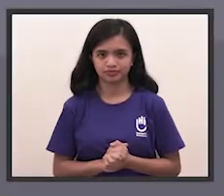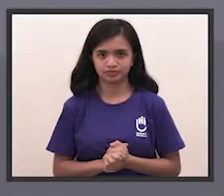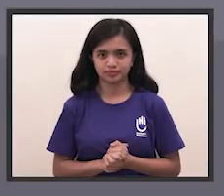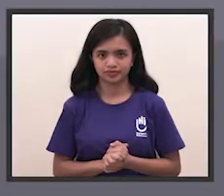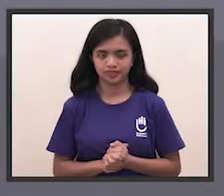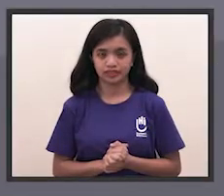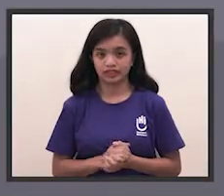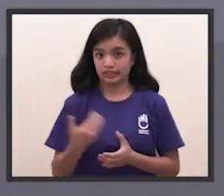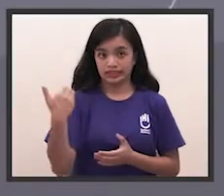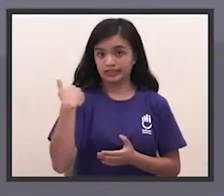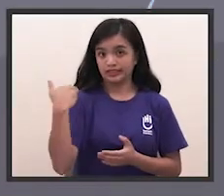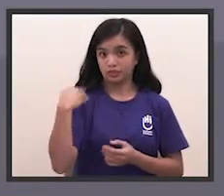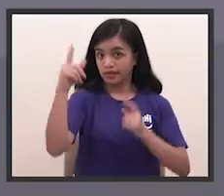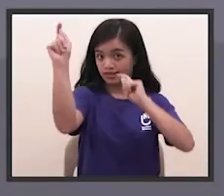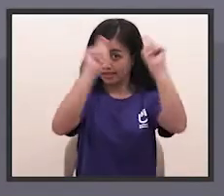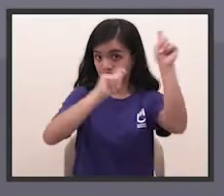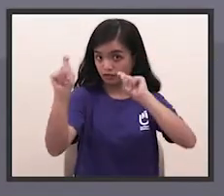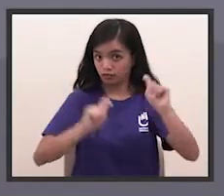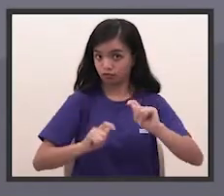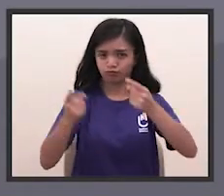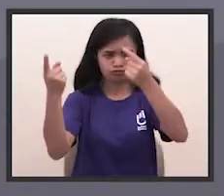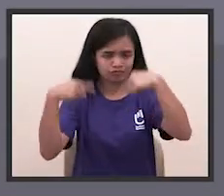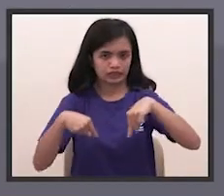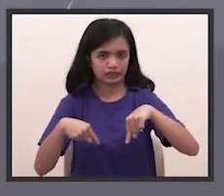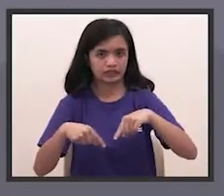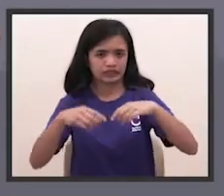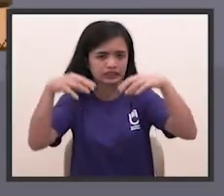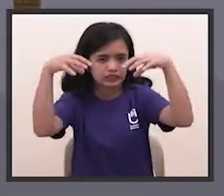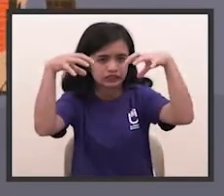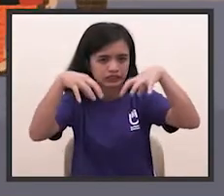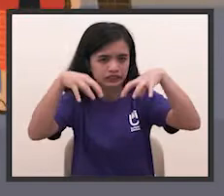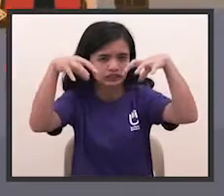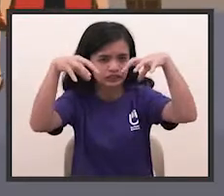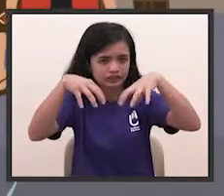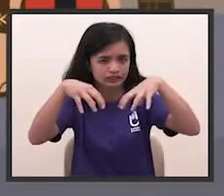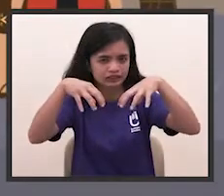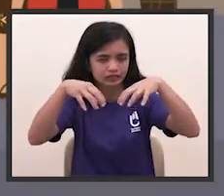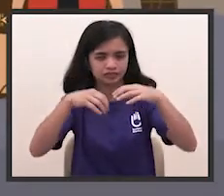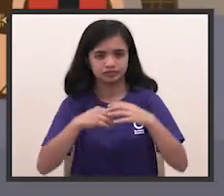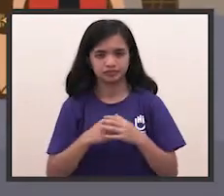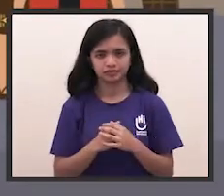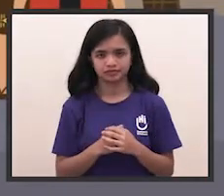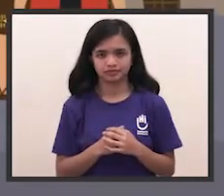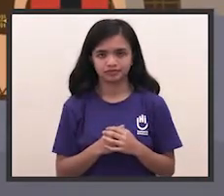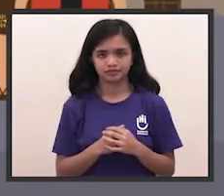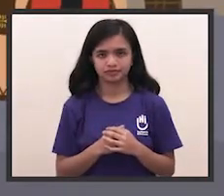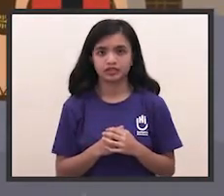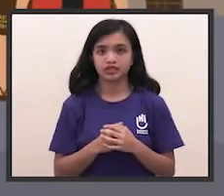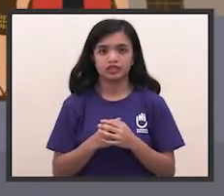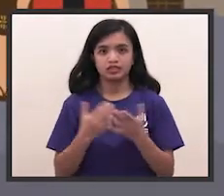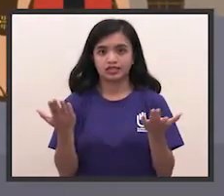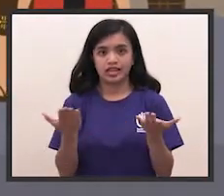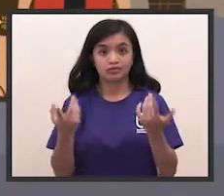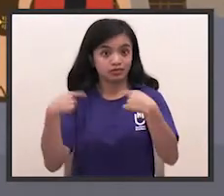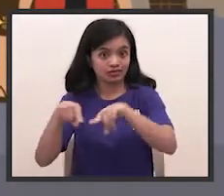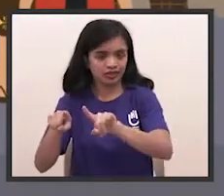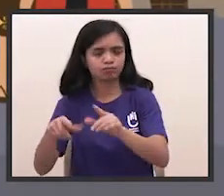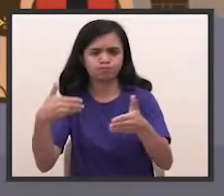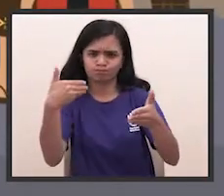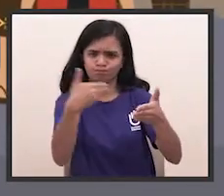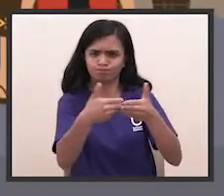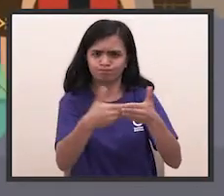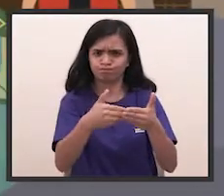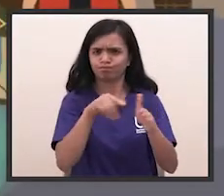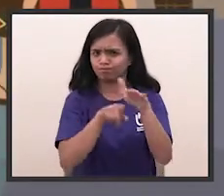Just before a typhoon happens, when the rainfall is not yet too strong, proceed to the nearest